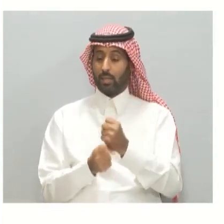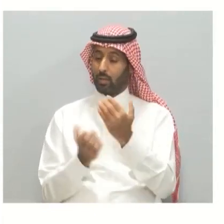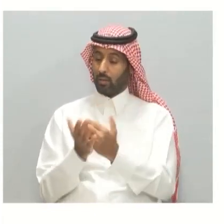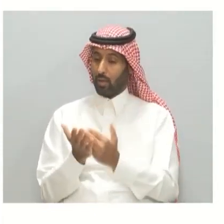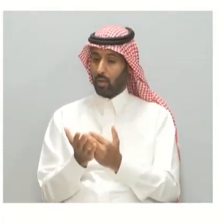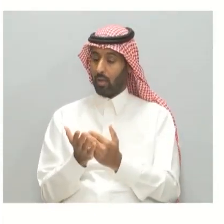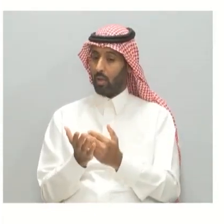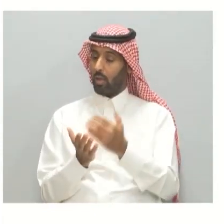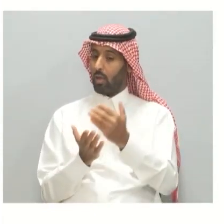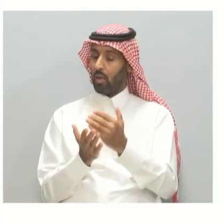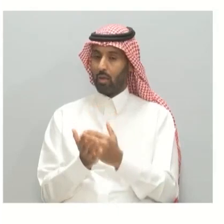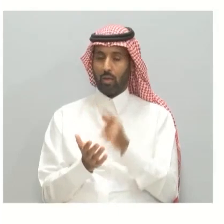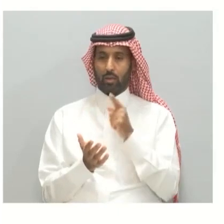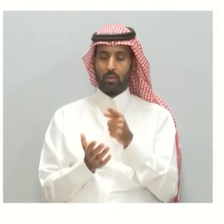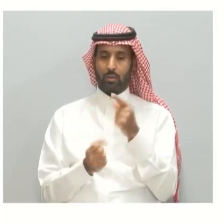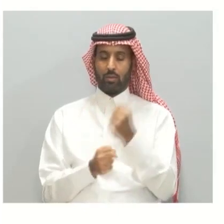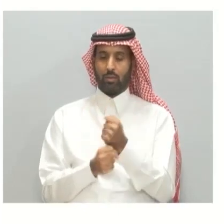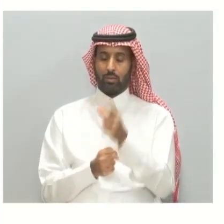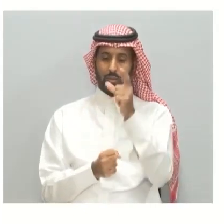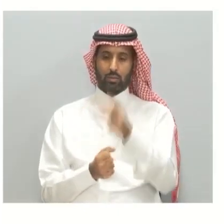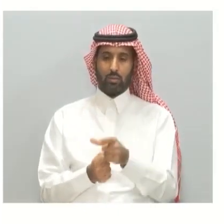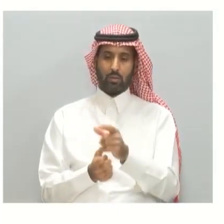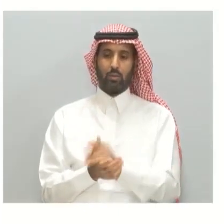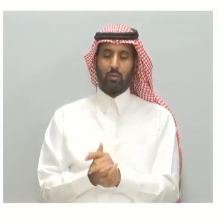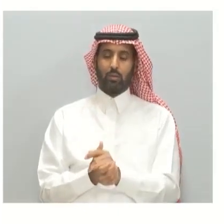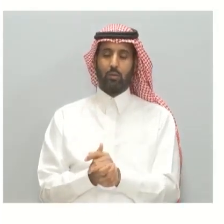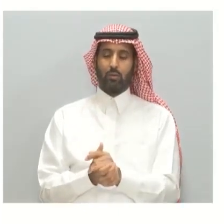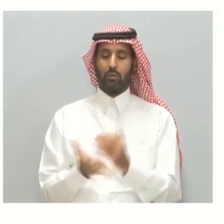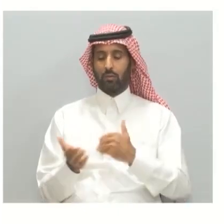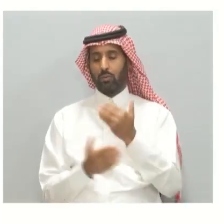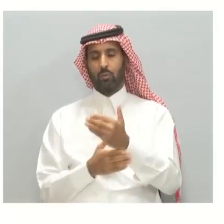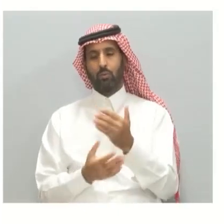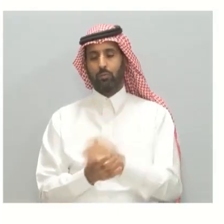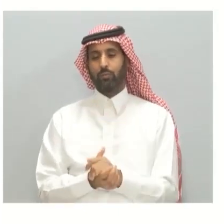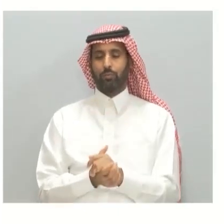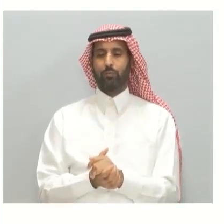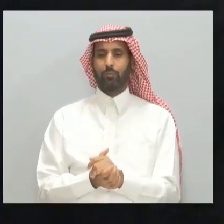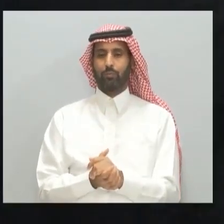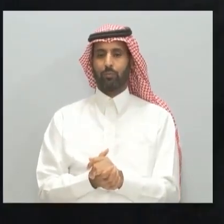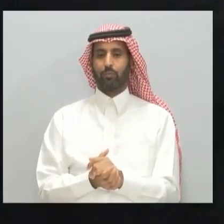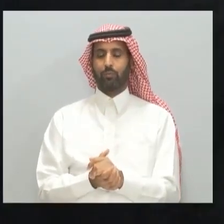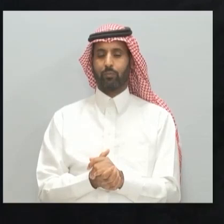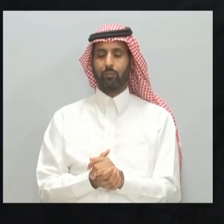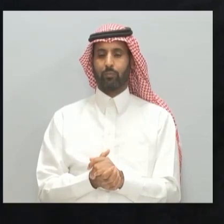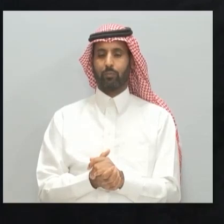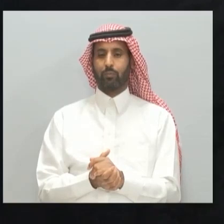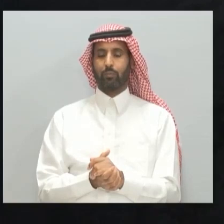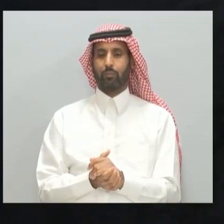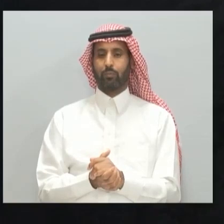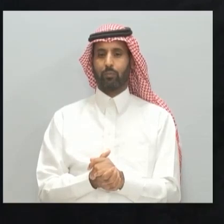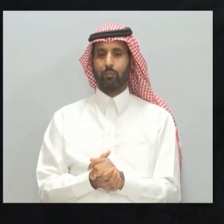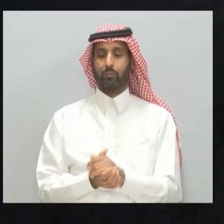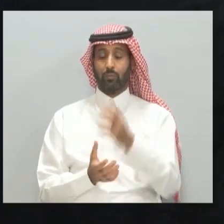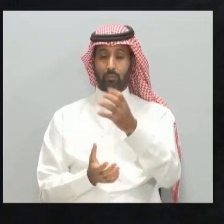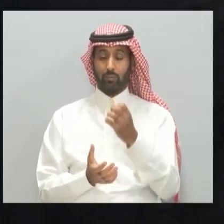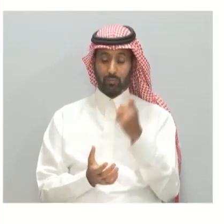prospects? Again, what are his employment prospects? You can find the answer, of course, in the